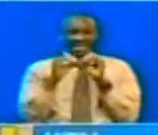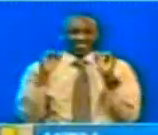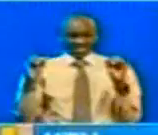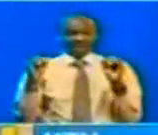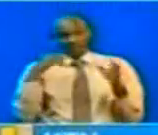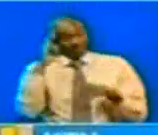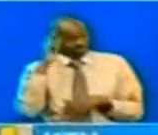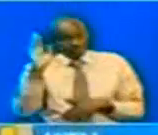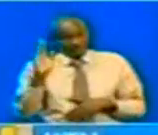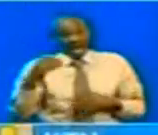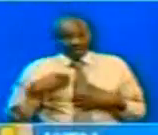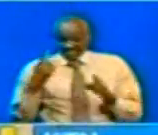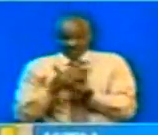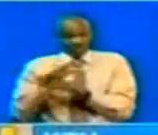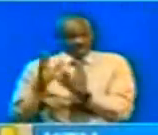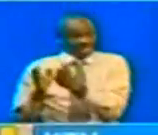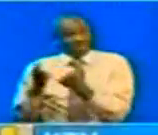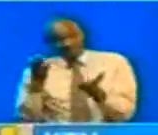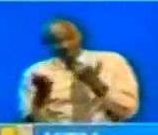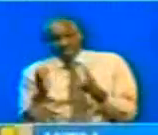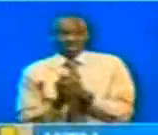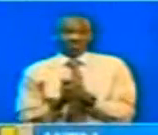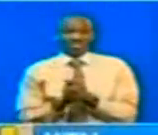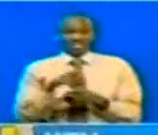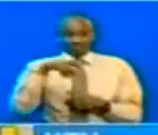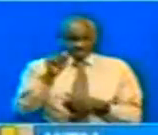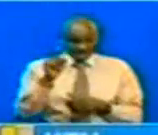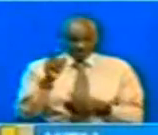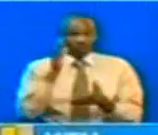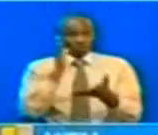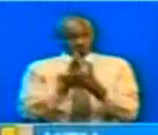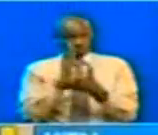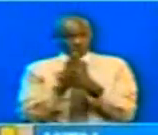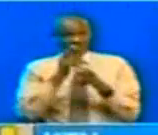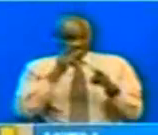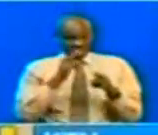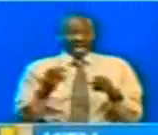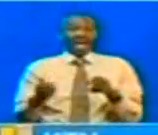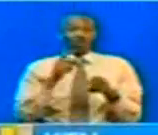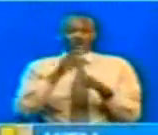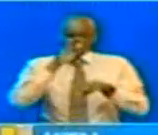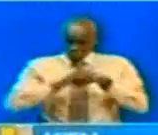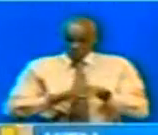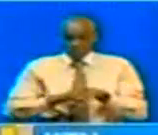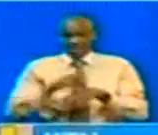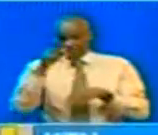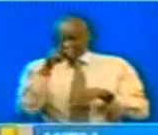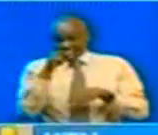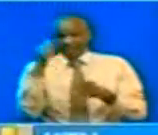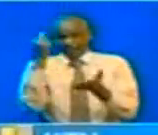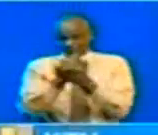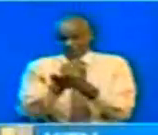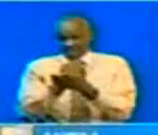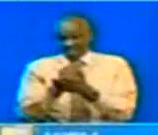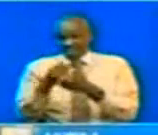for whatever reason, either they are not legitimately recruited in government, or they do not exist, they